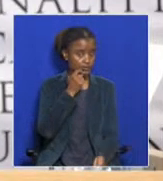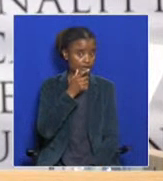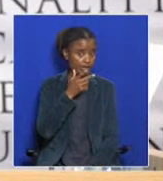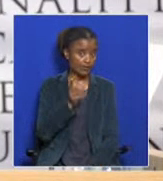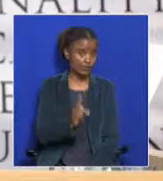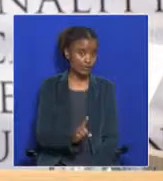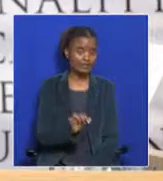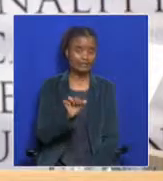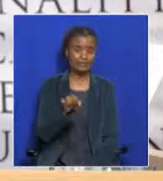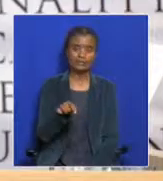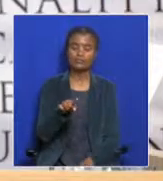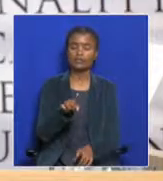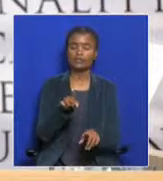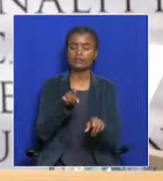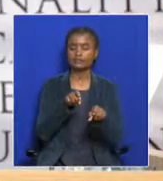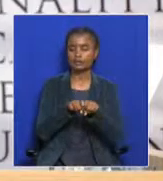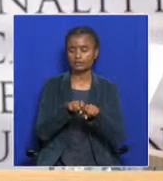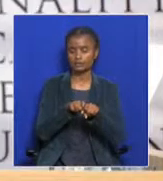I understand you correctly.